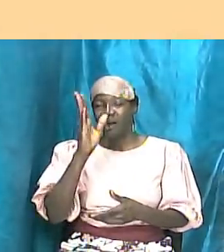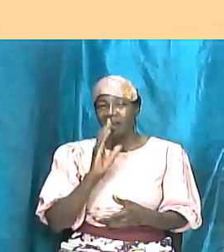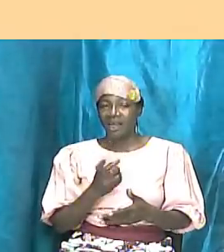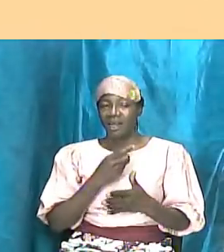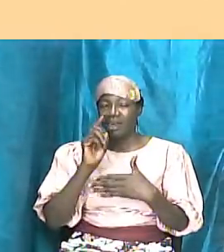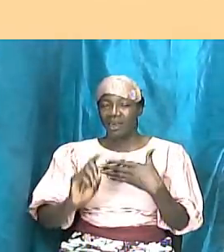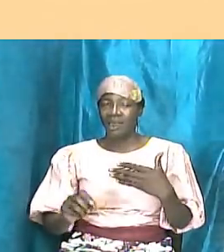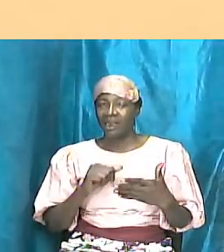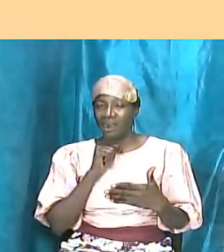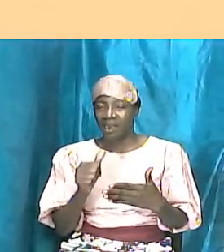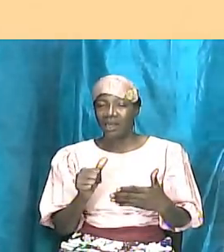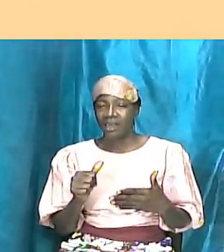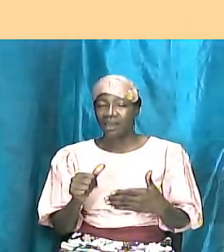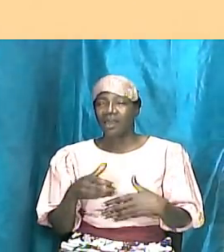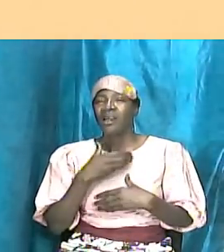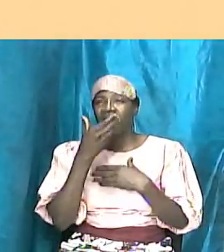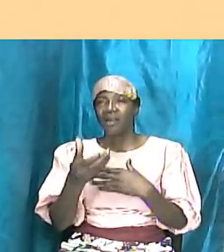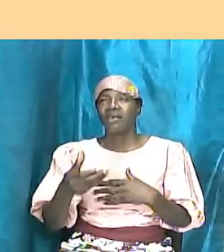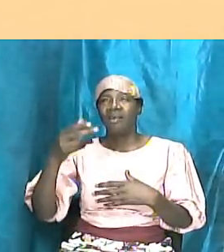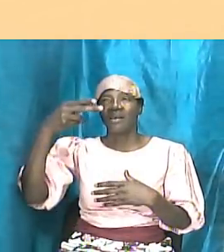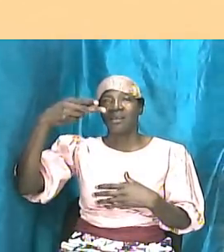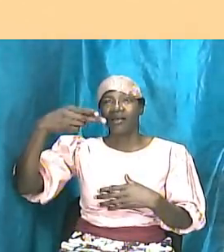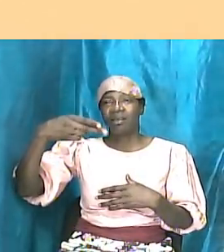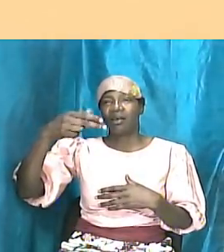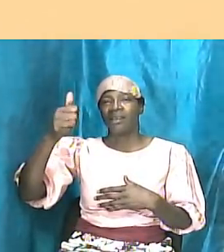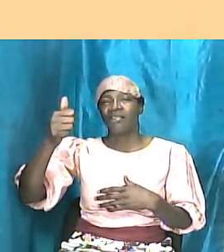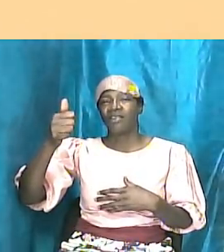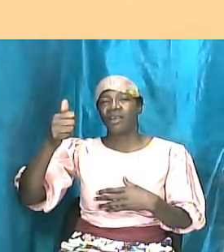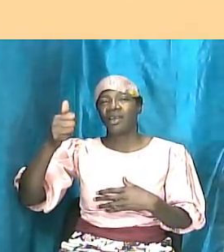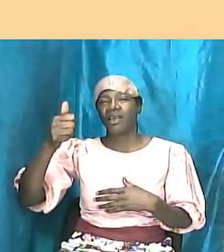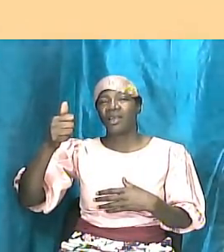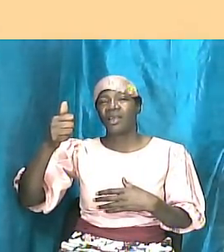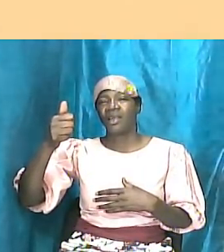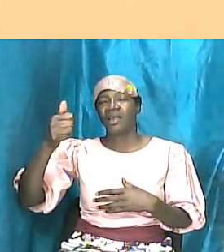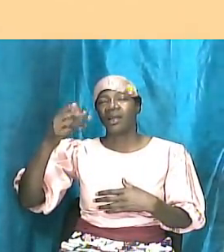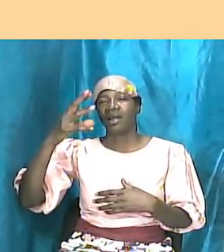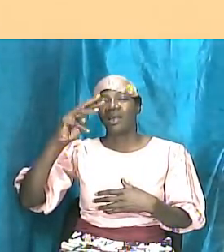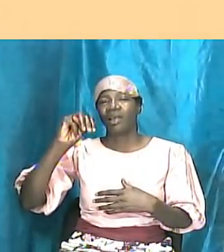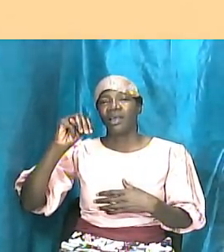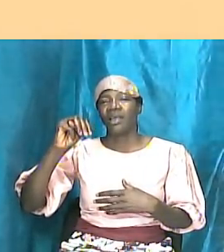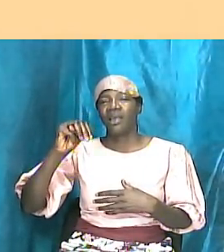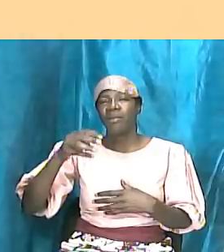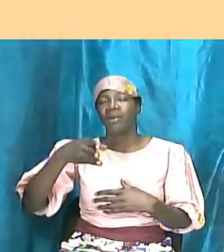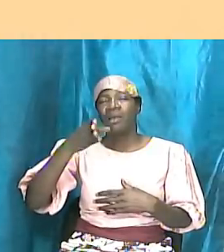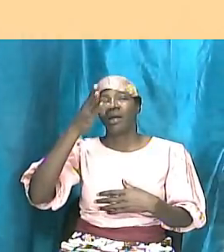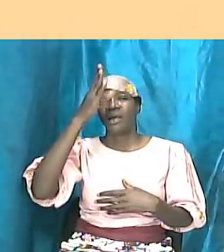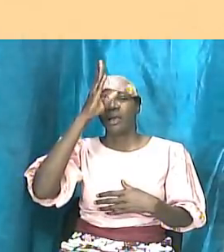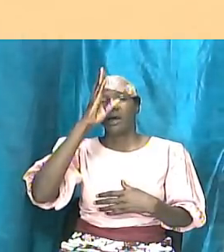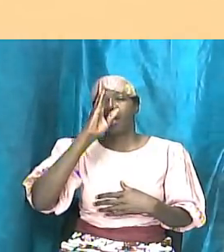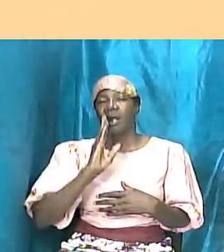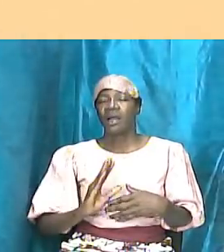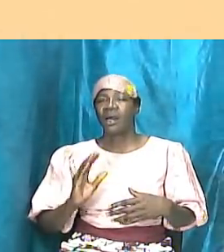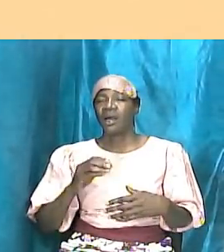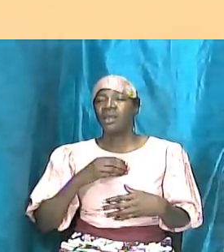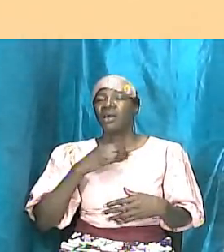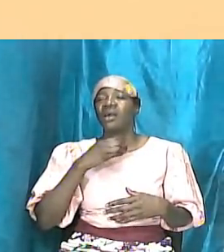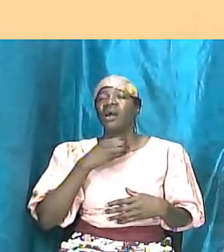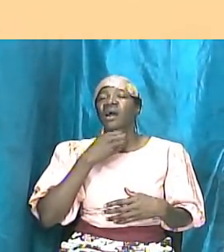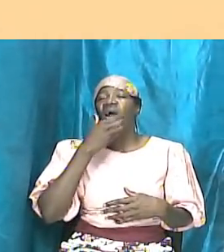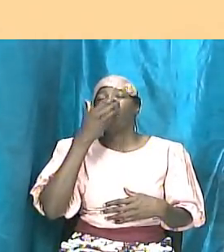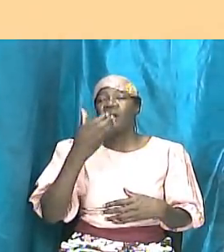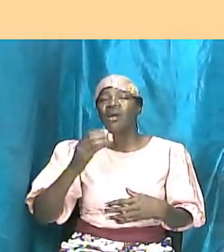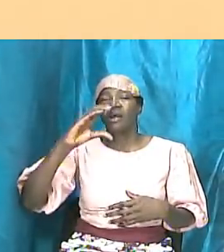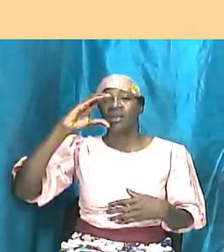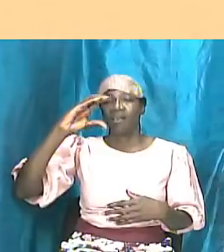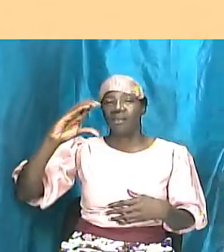not curse Ham. God cursed Canaan, who was Ham's grandson. And